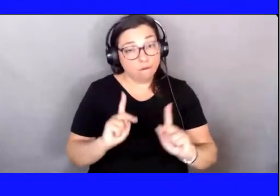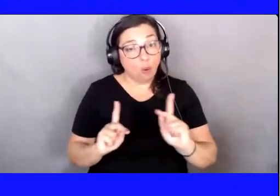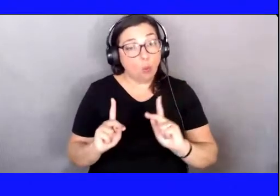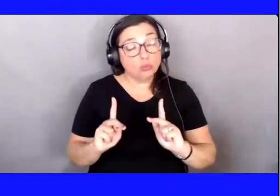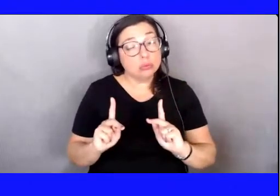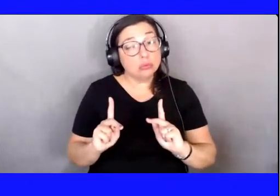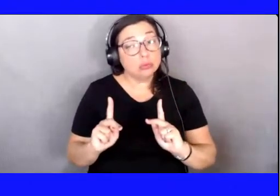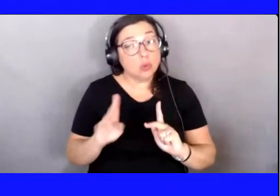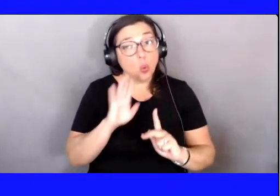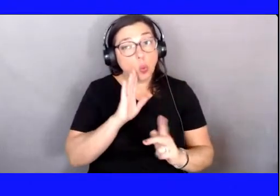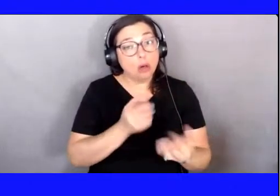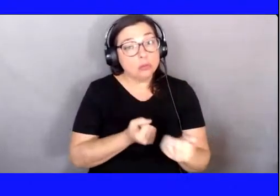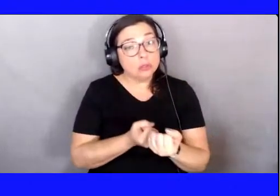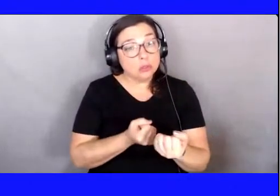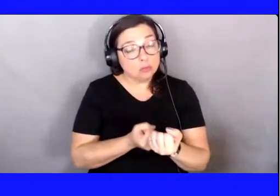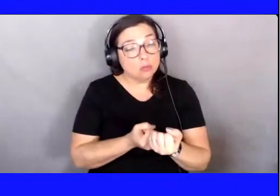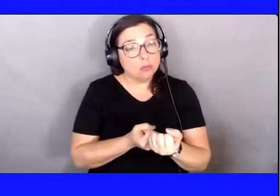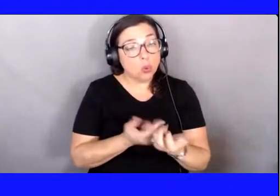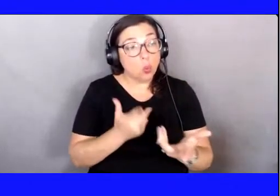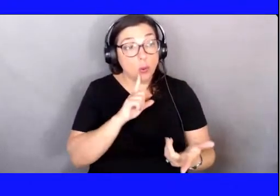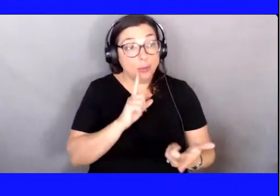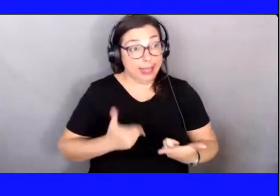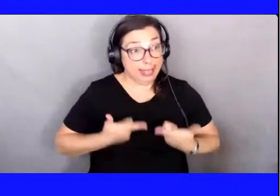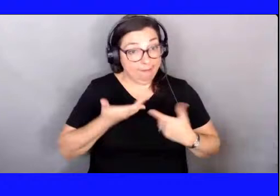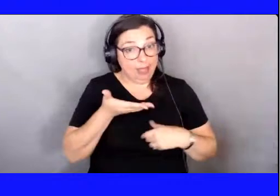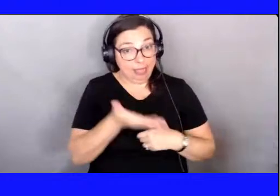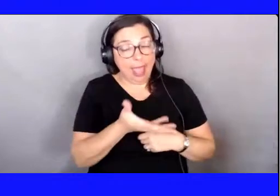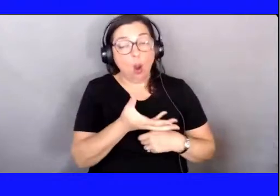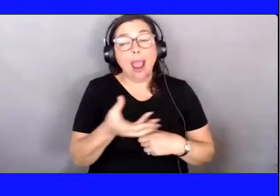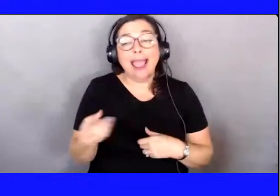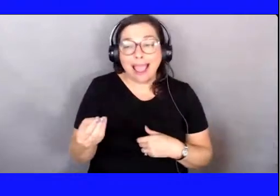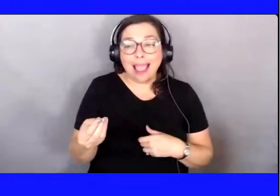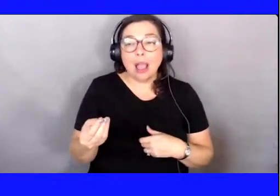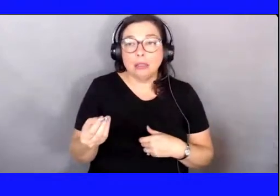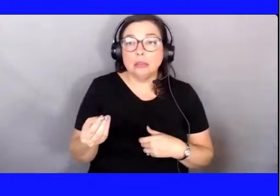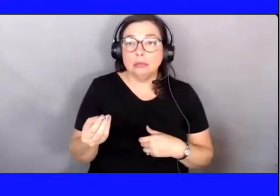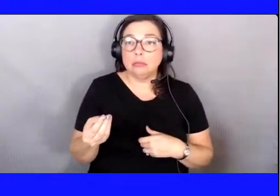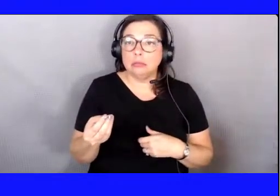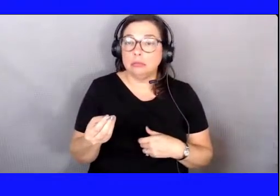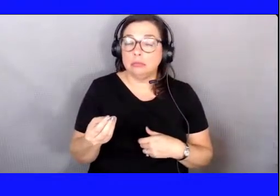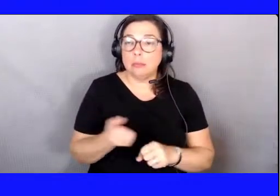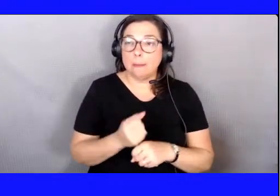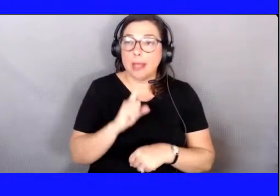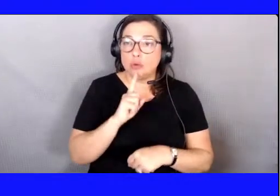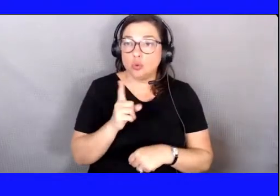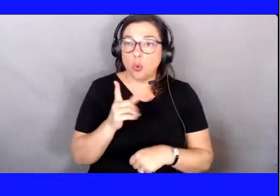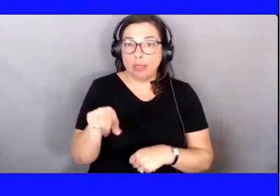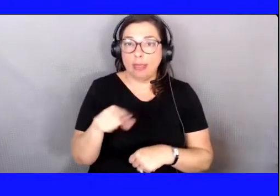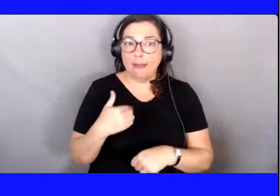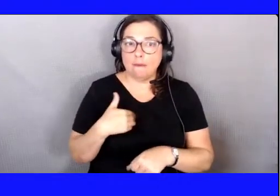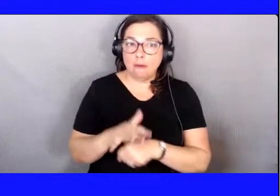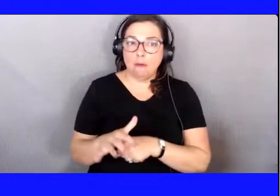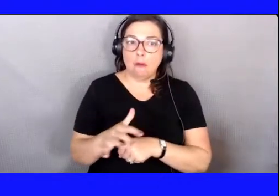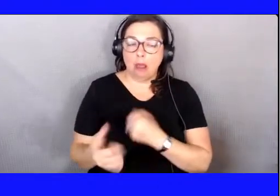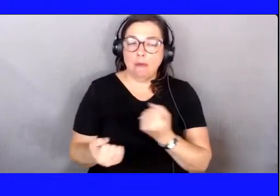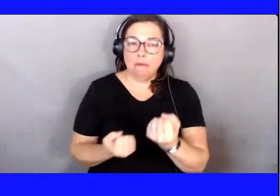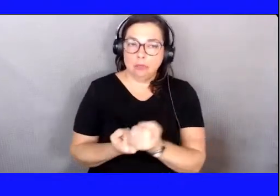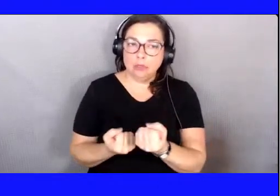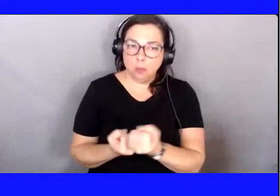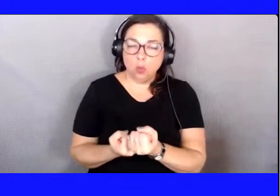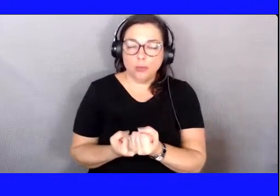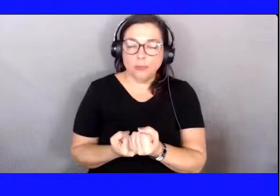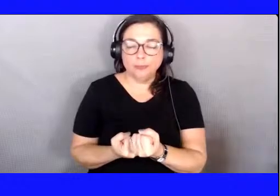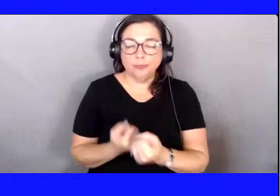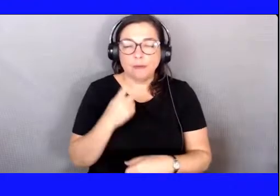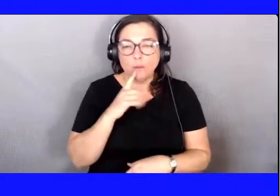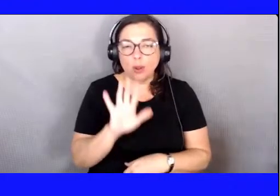or supportive housing folks are living in this building, and then Public Works is to make sure that they're supported in